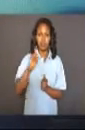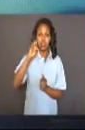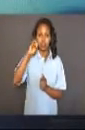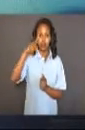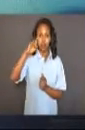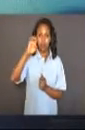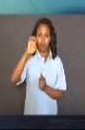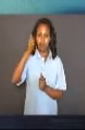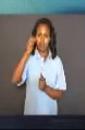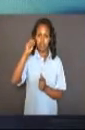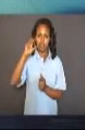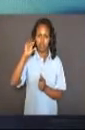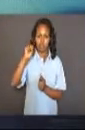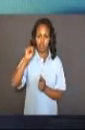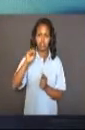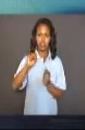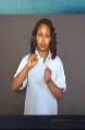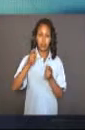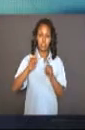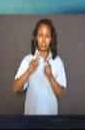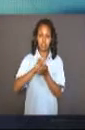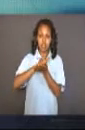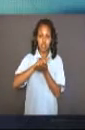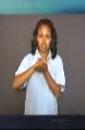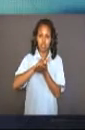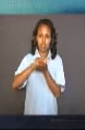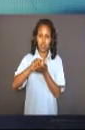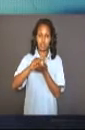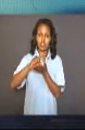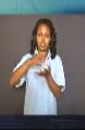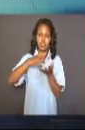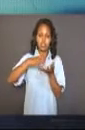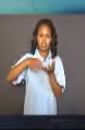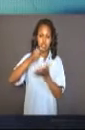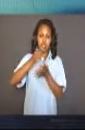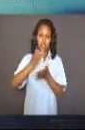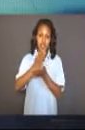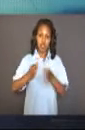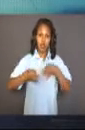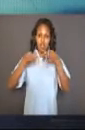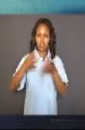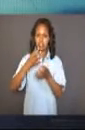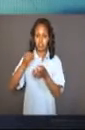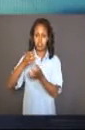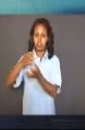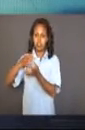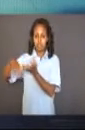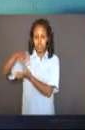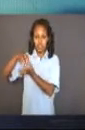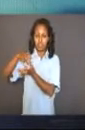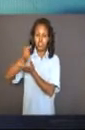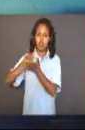Dopants, which are the impurities added to extrinsic semiconductors,